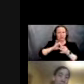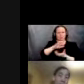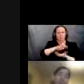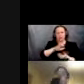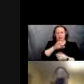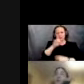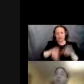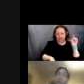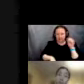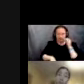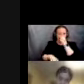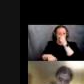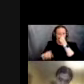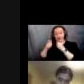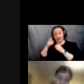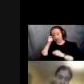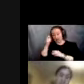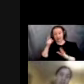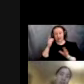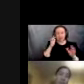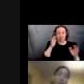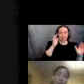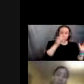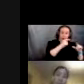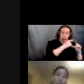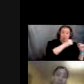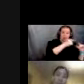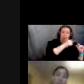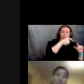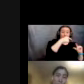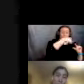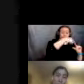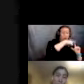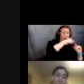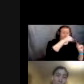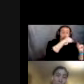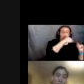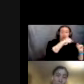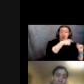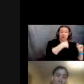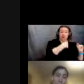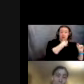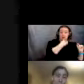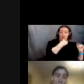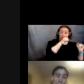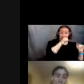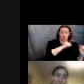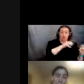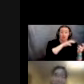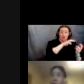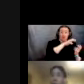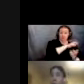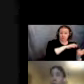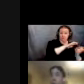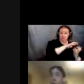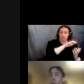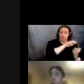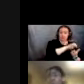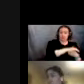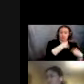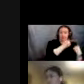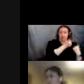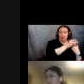Interestingly, in contrast to Japan, Japan legalized interracial marriage in 1873 and has not made